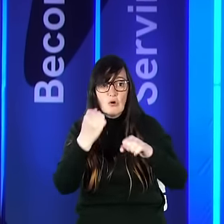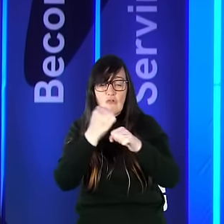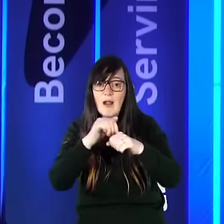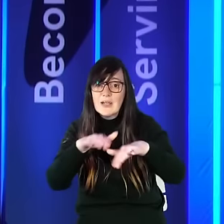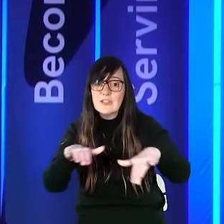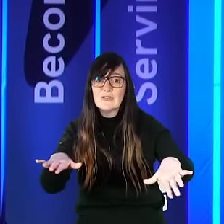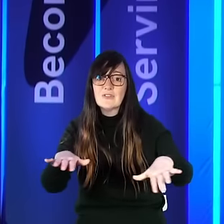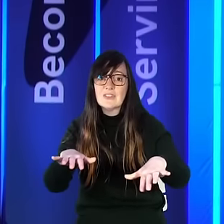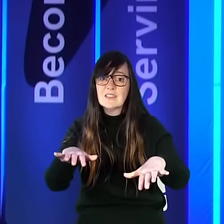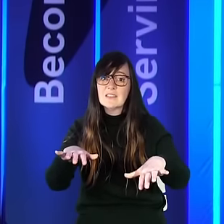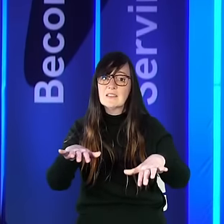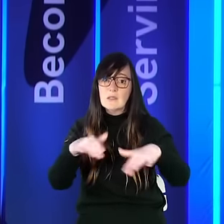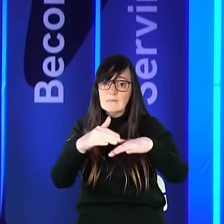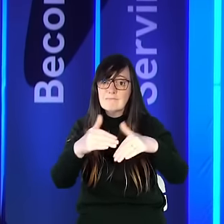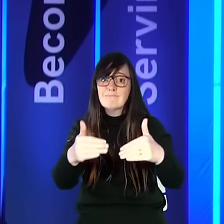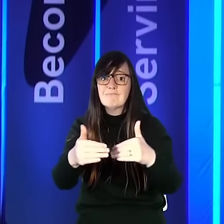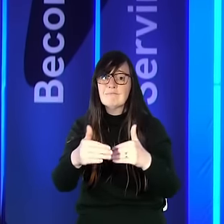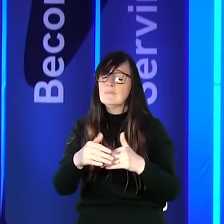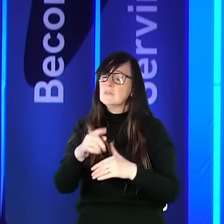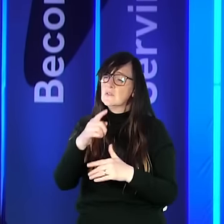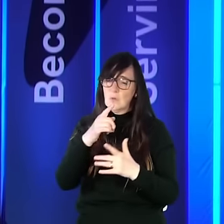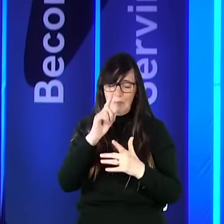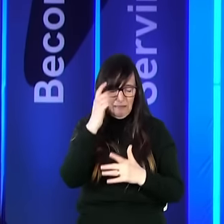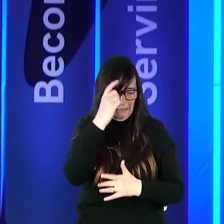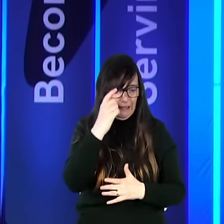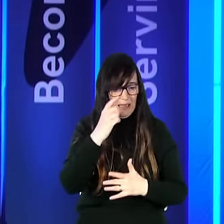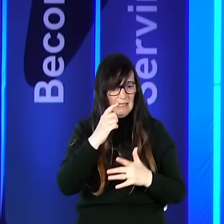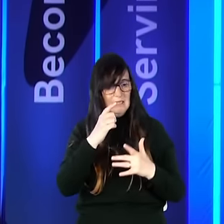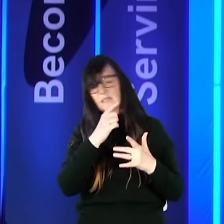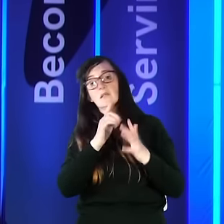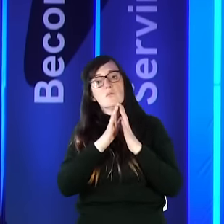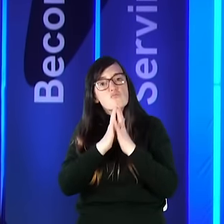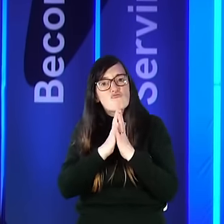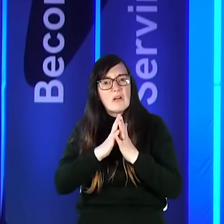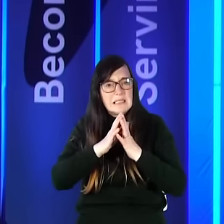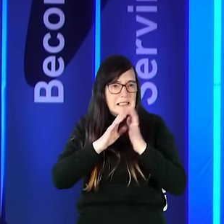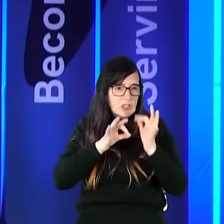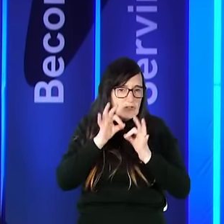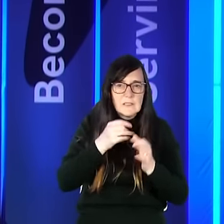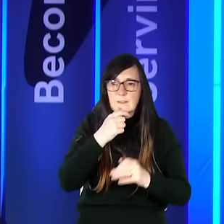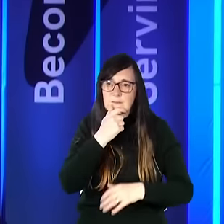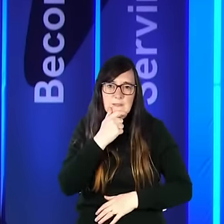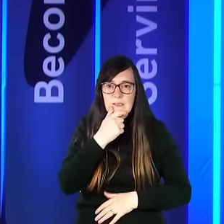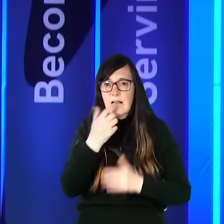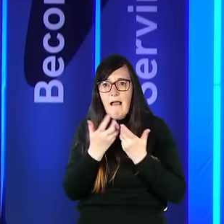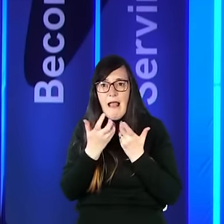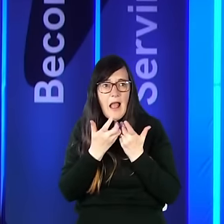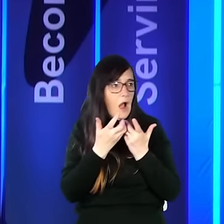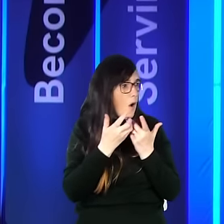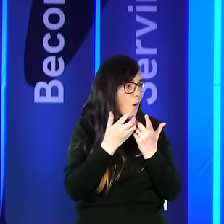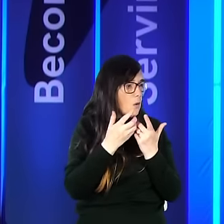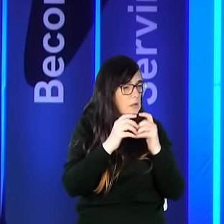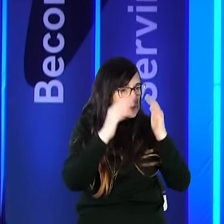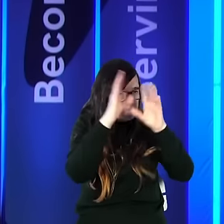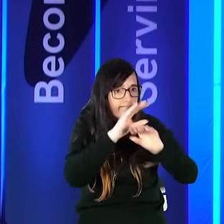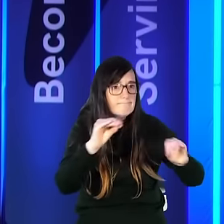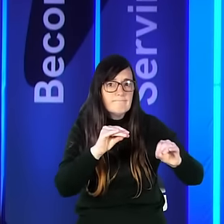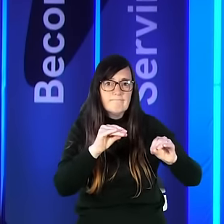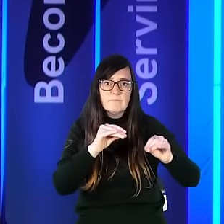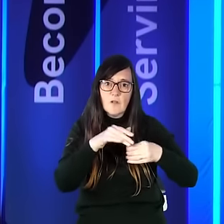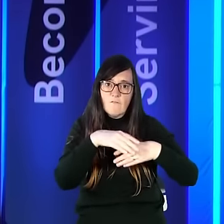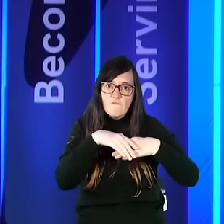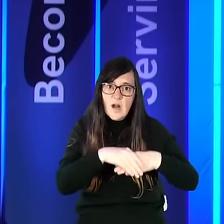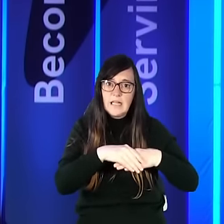And then we think and we pray and we strategize to reach our friends with the gospel, to reach our street, to encourage evangelism in our